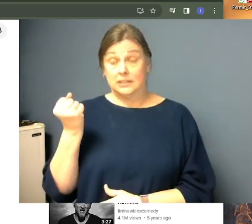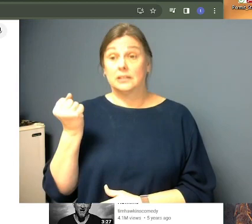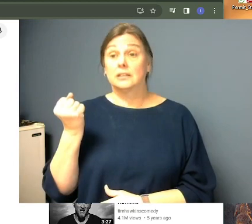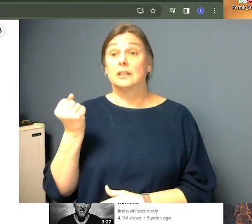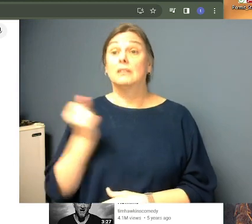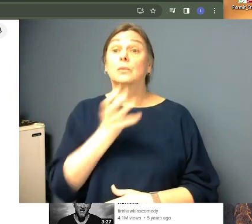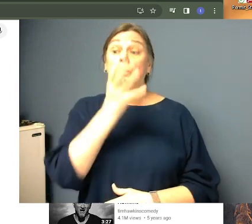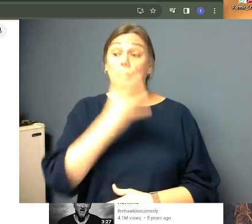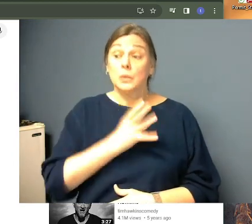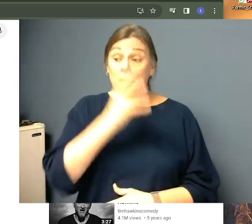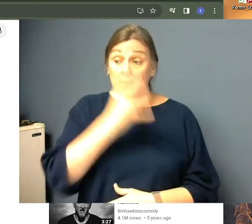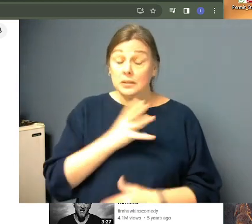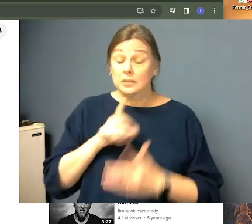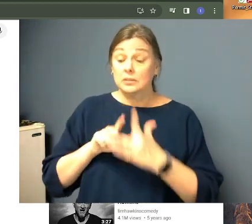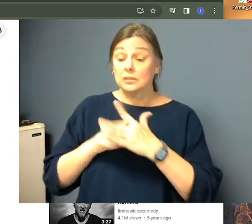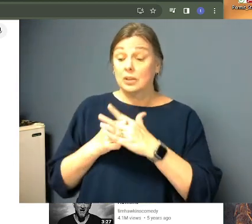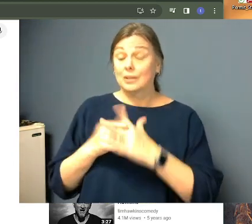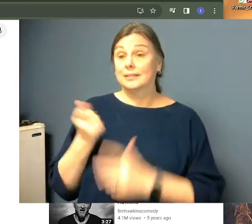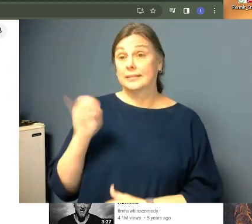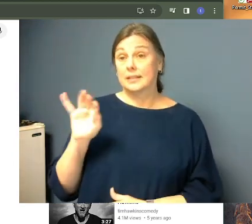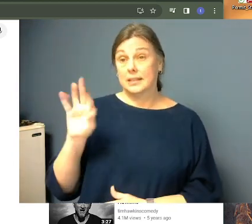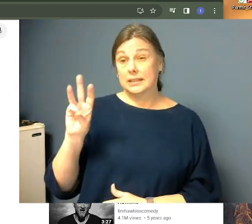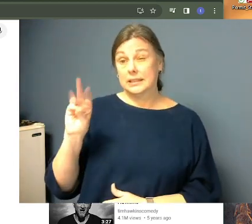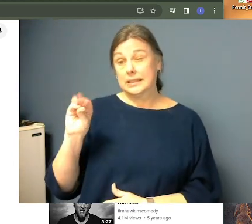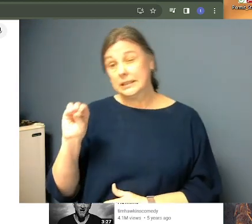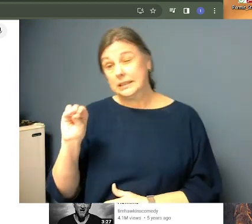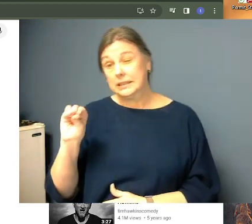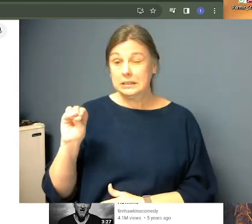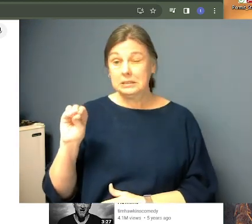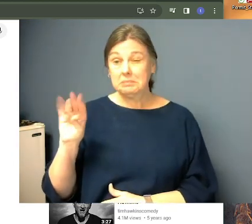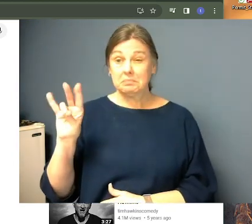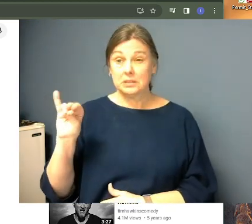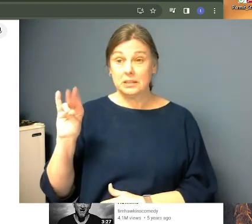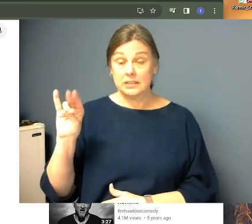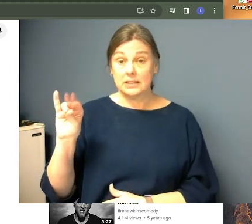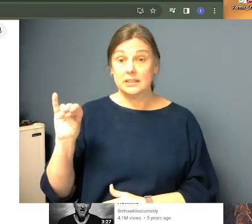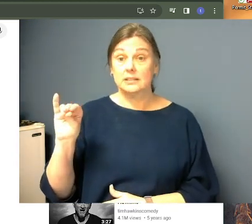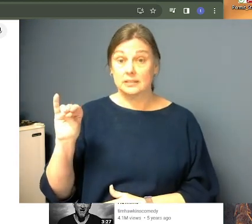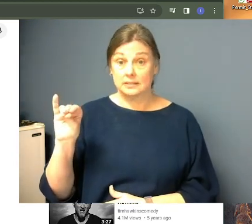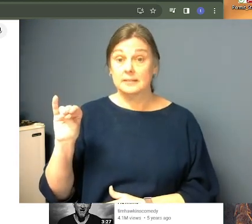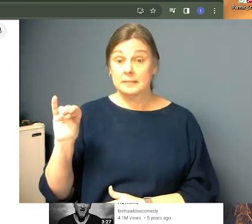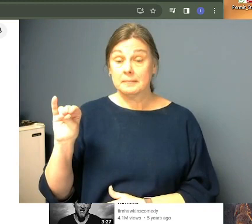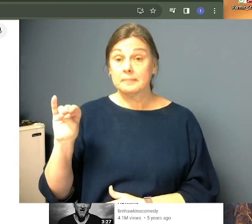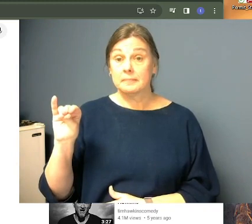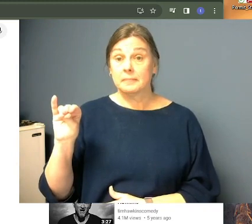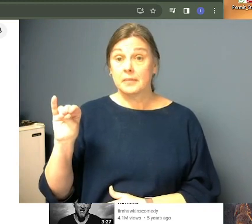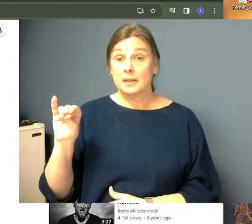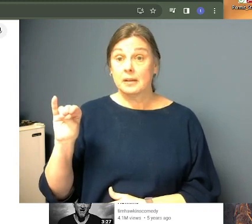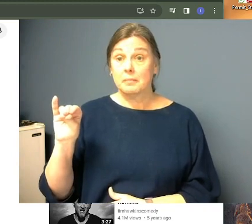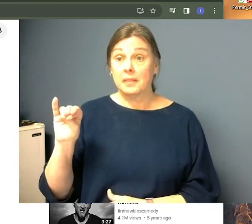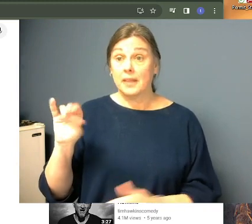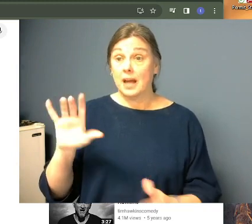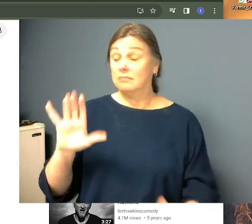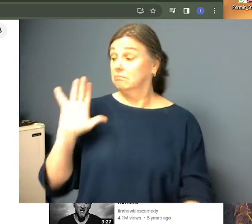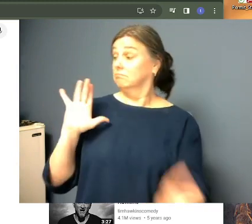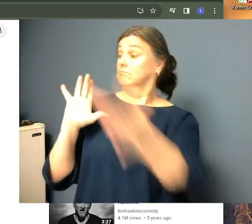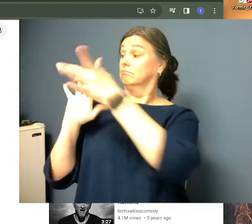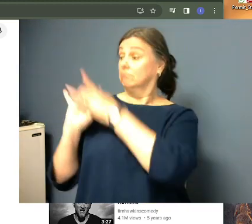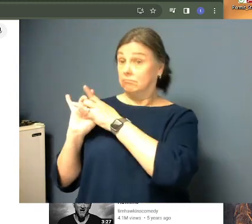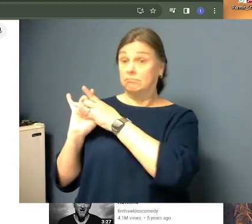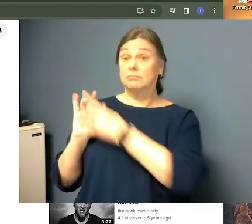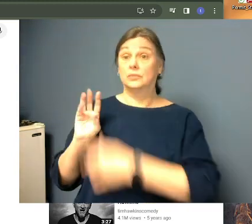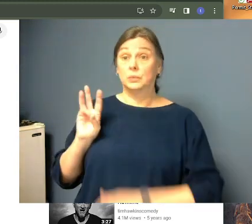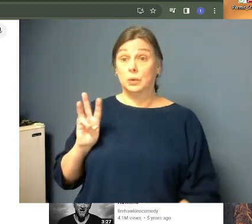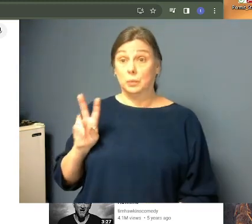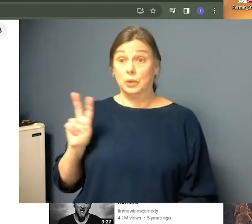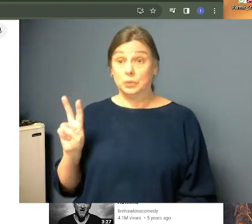the 70s. But we can make direct connections, and you'll see that in some of the film clips that you're